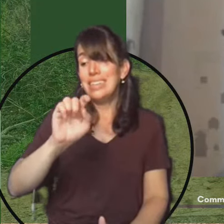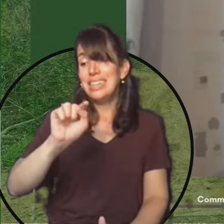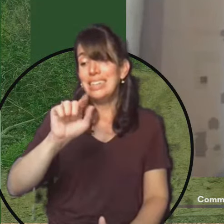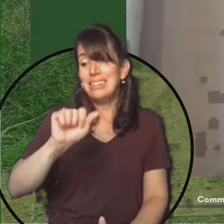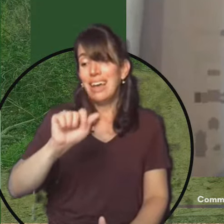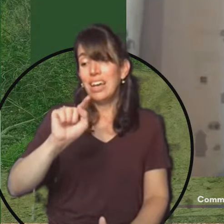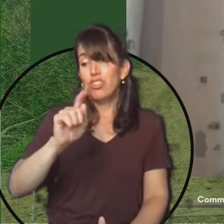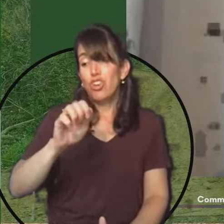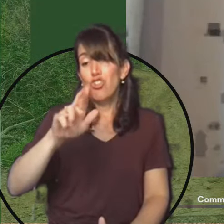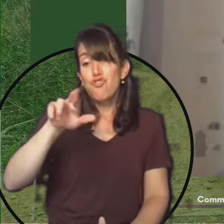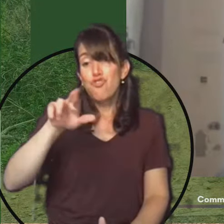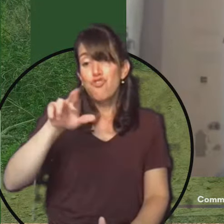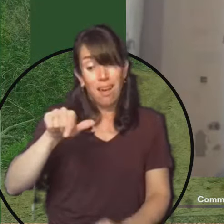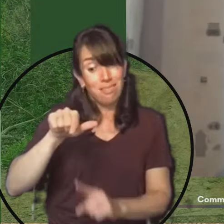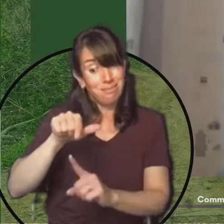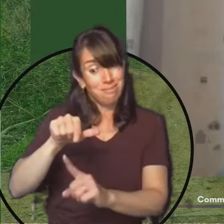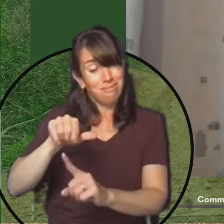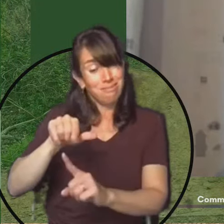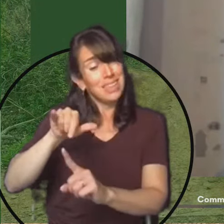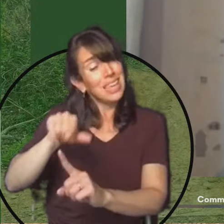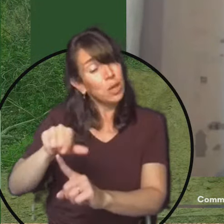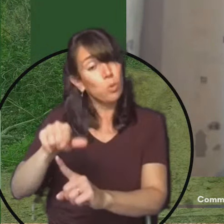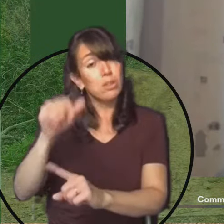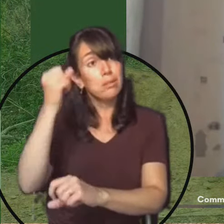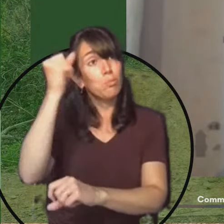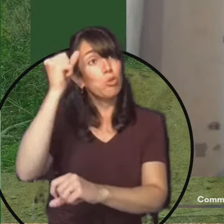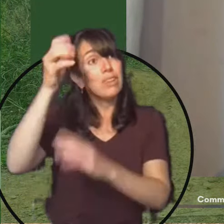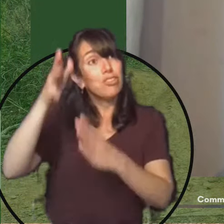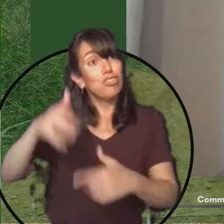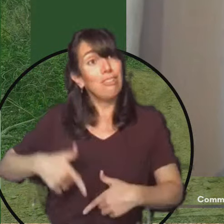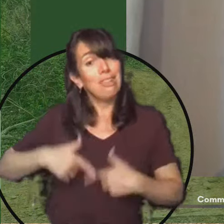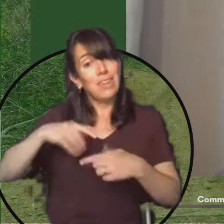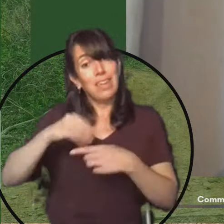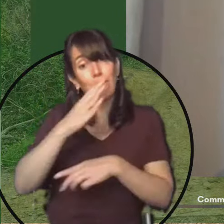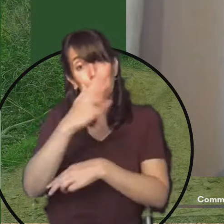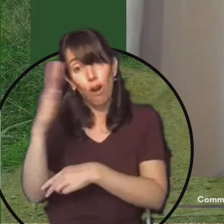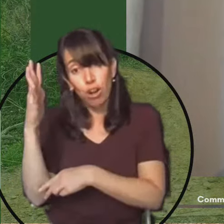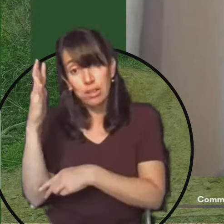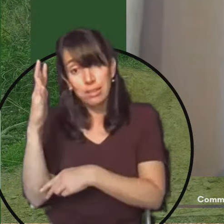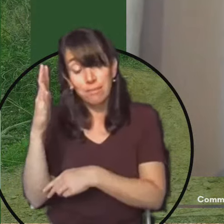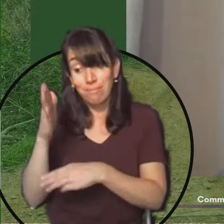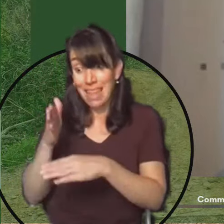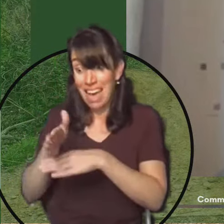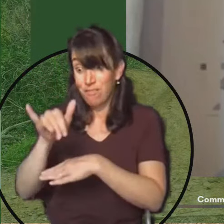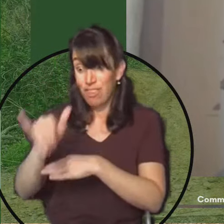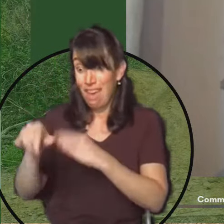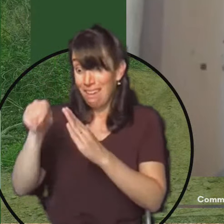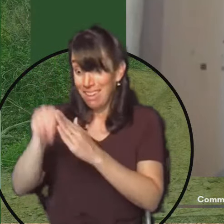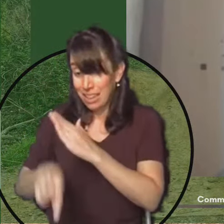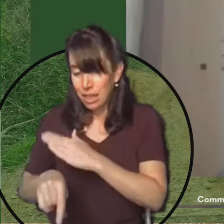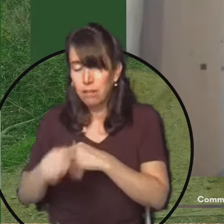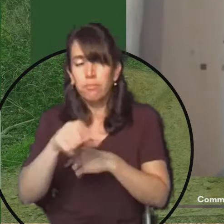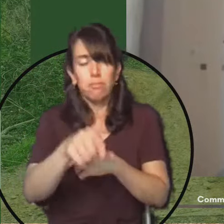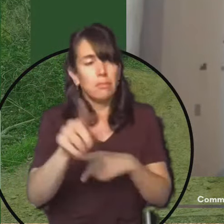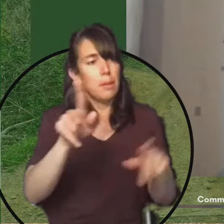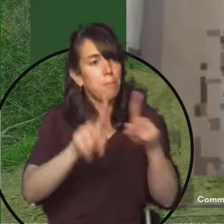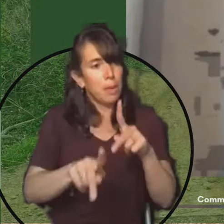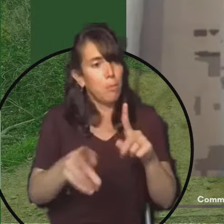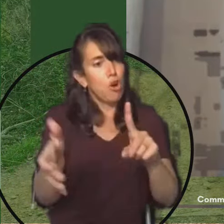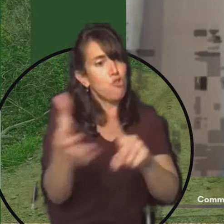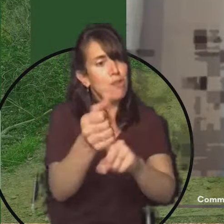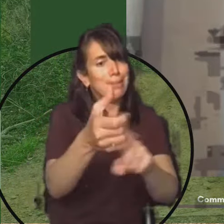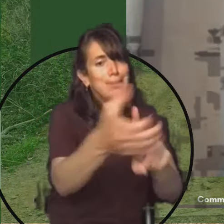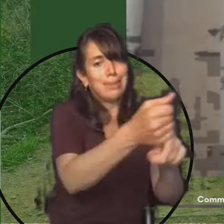time. After that, there was another series of arrests after a downtown demonstration and another 7 people who were arrested and charged with domestic